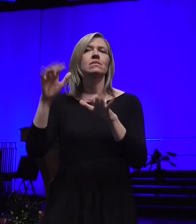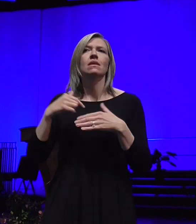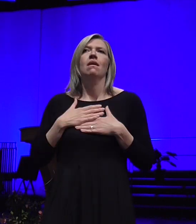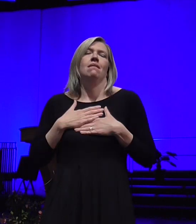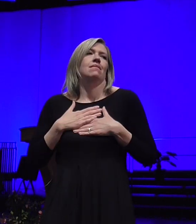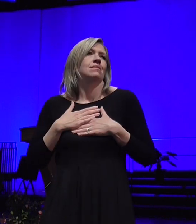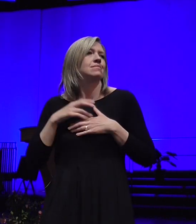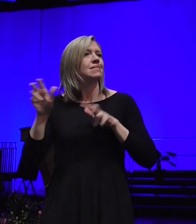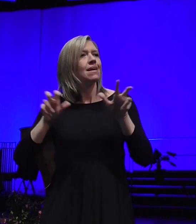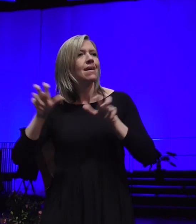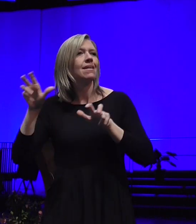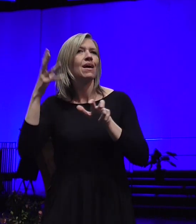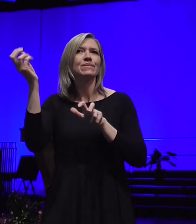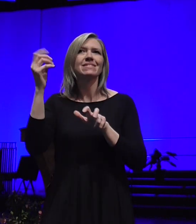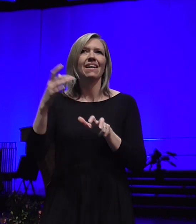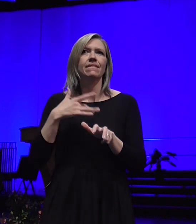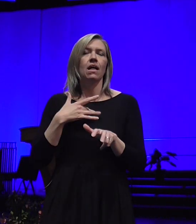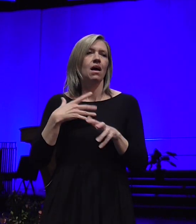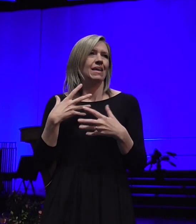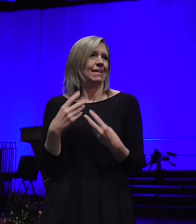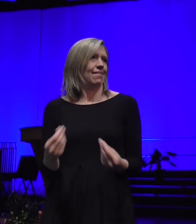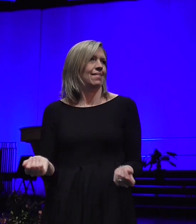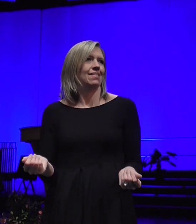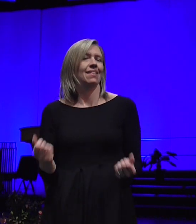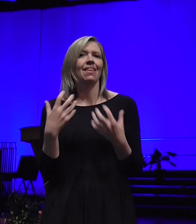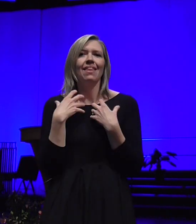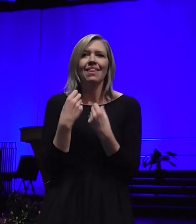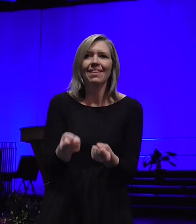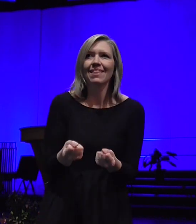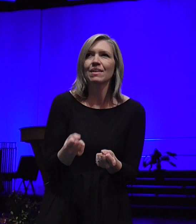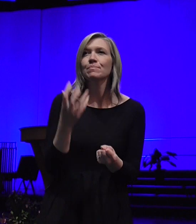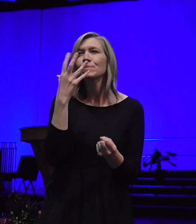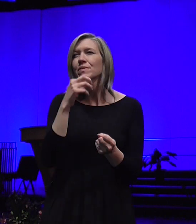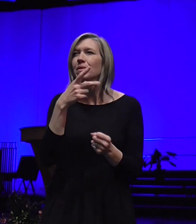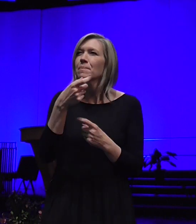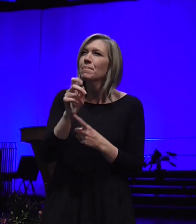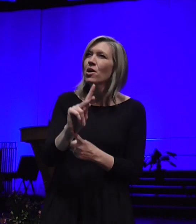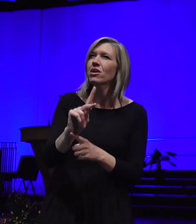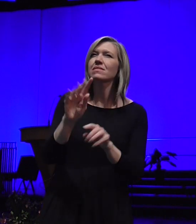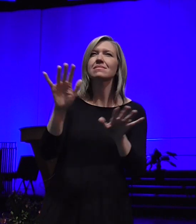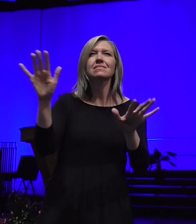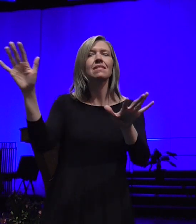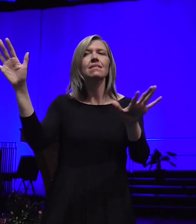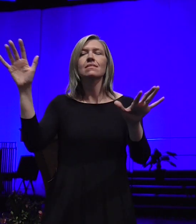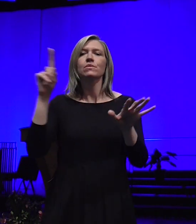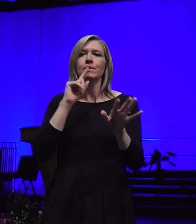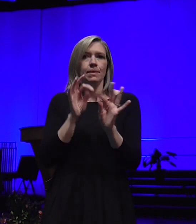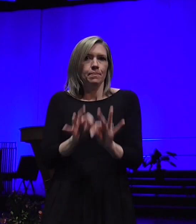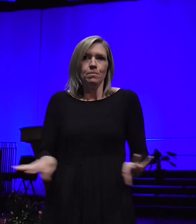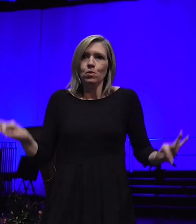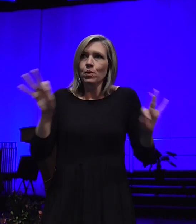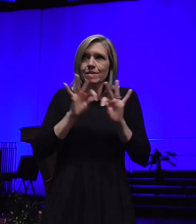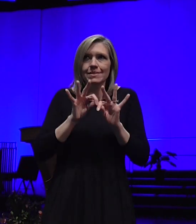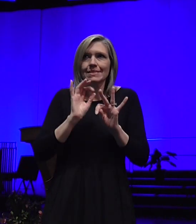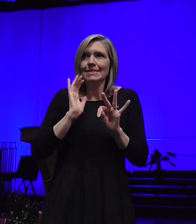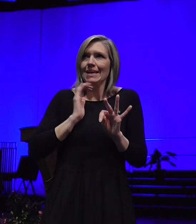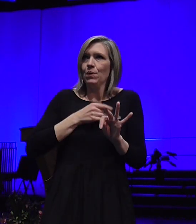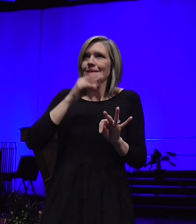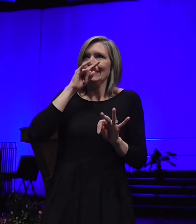hike. We've got these great parks, and it's just so important that we get our kids